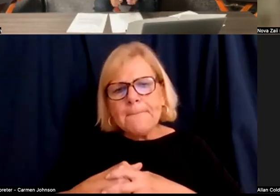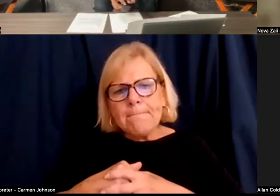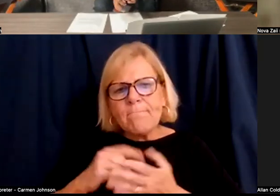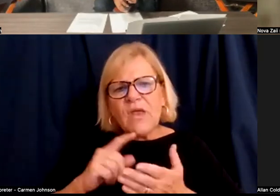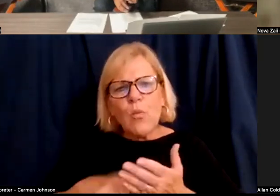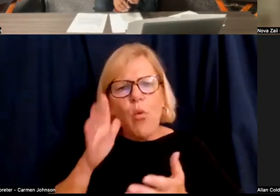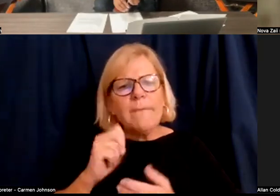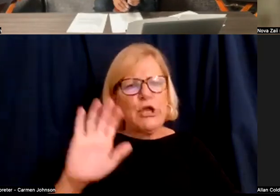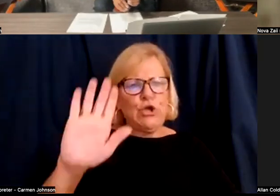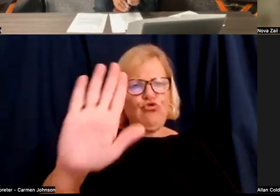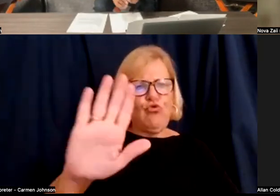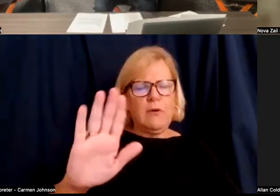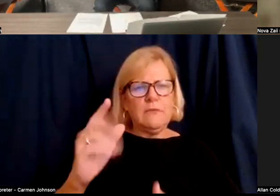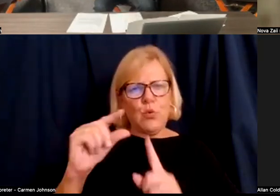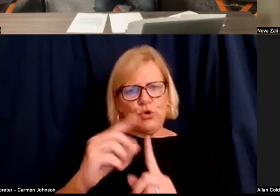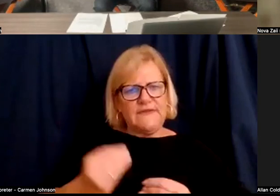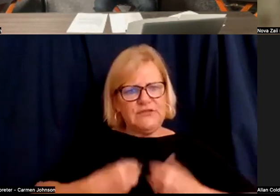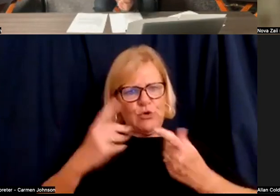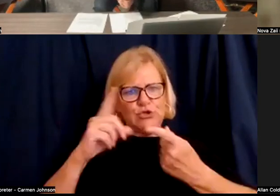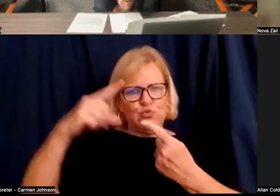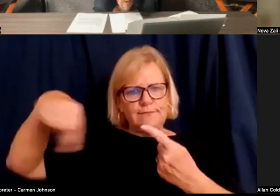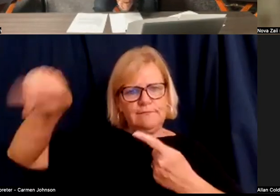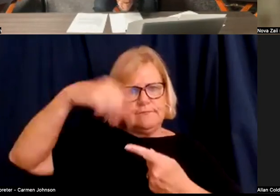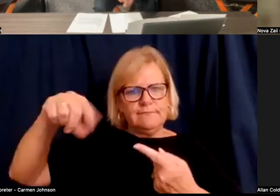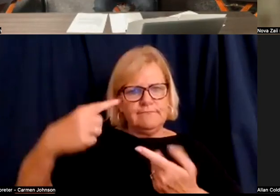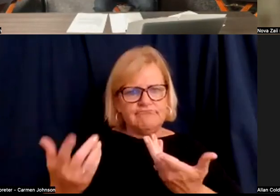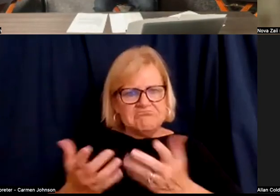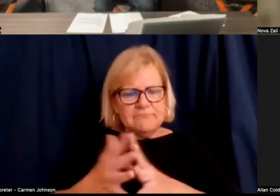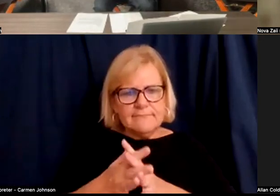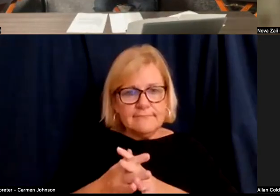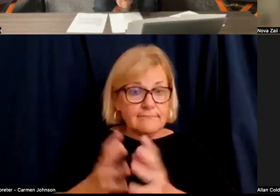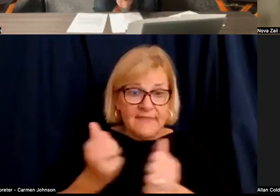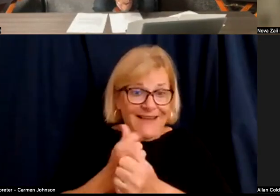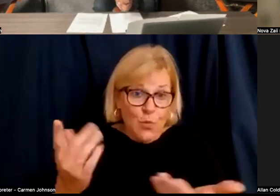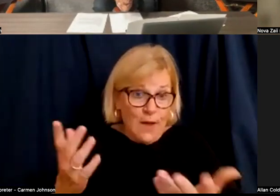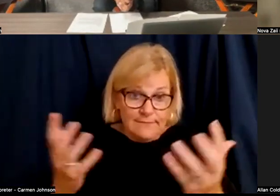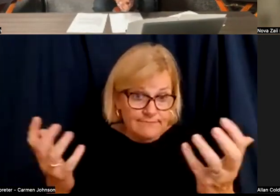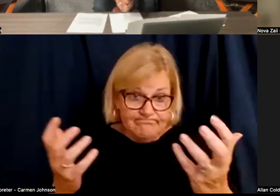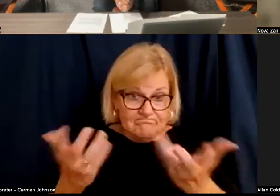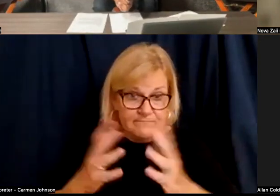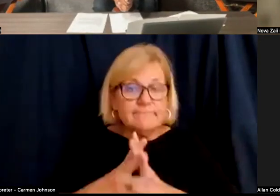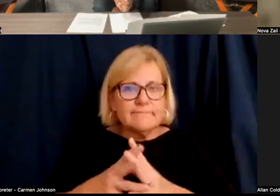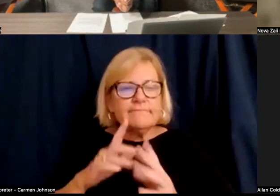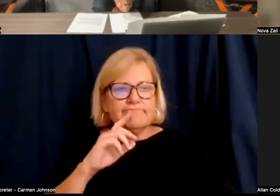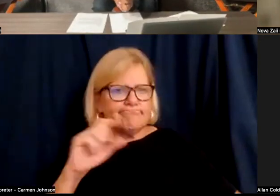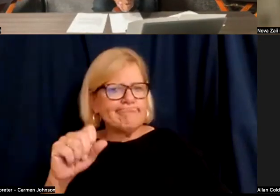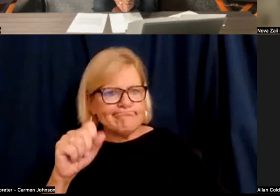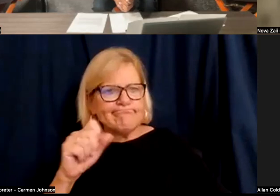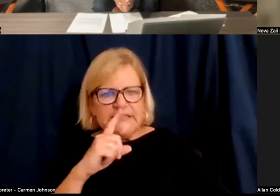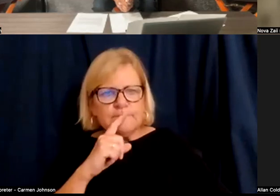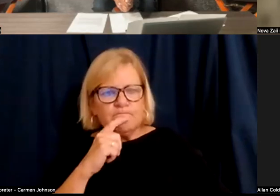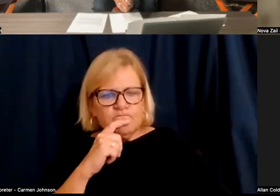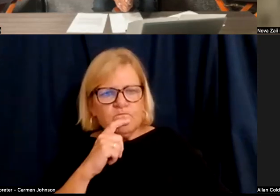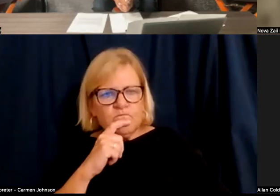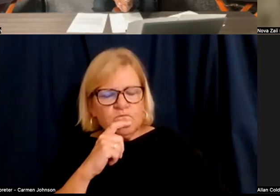What would be your words of inspiration into everyone just coming together? Yeah, for sure. I think